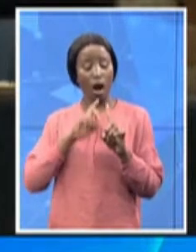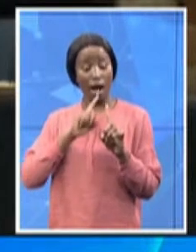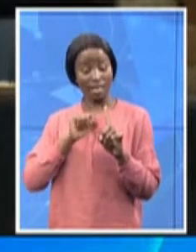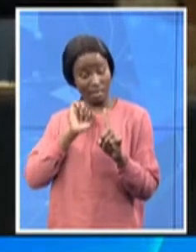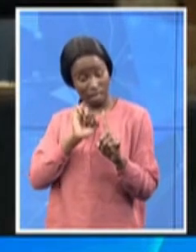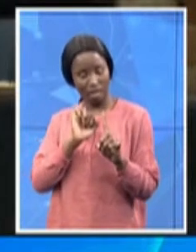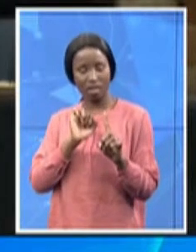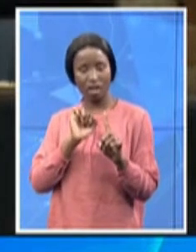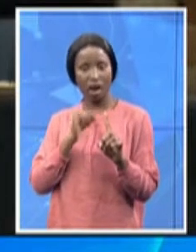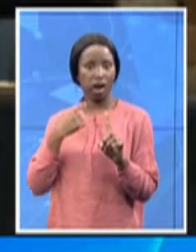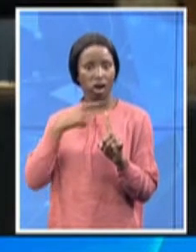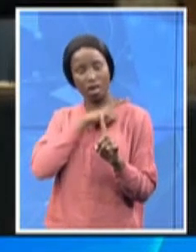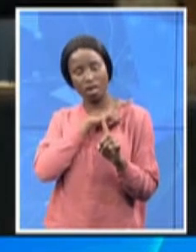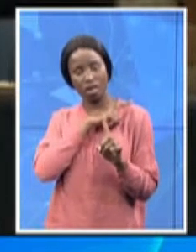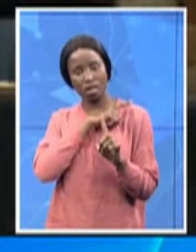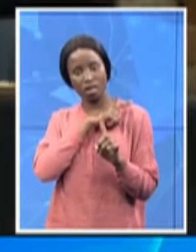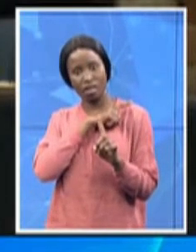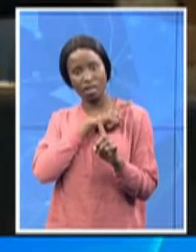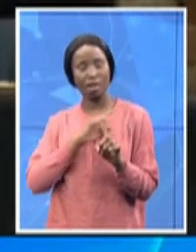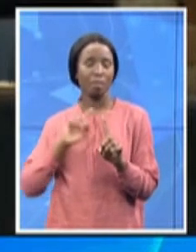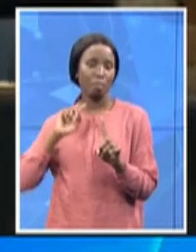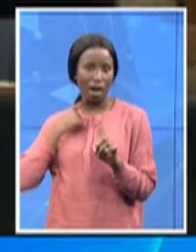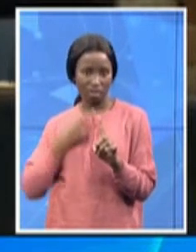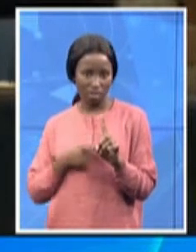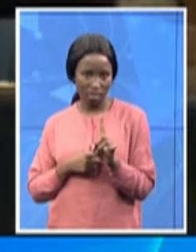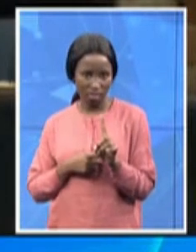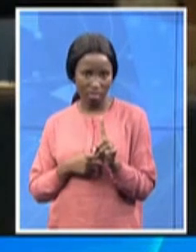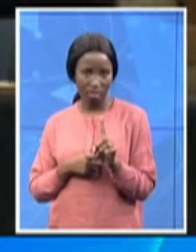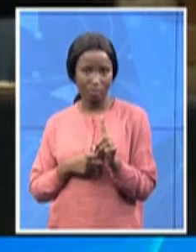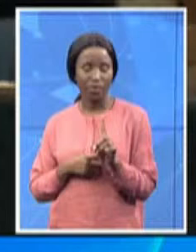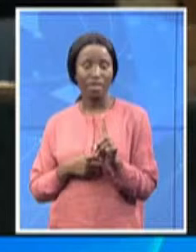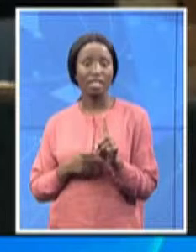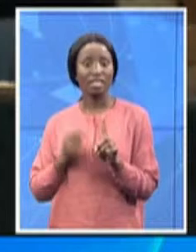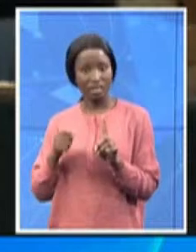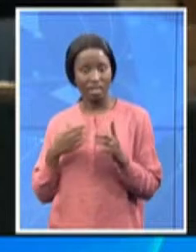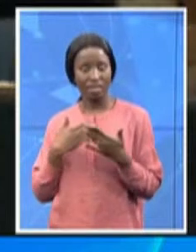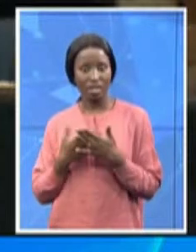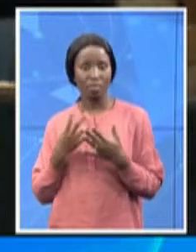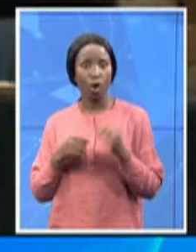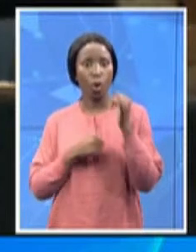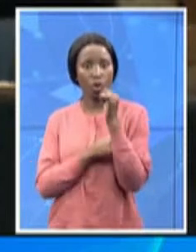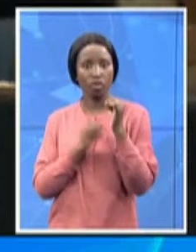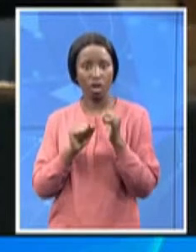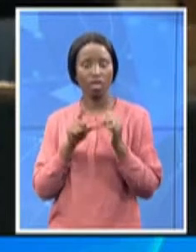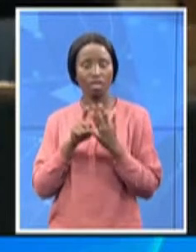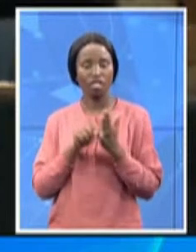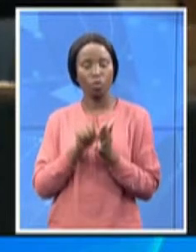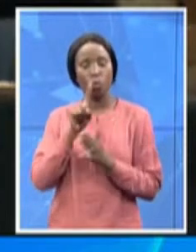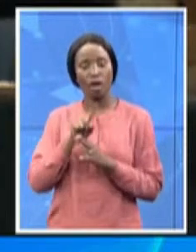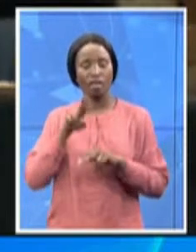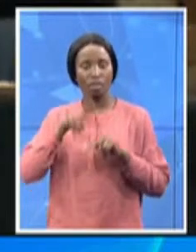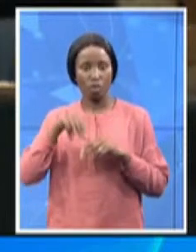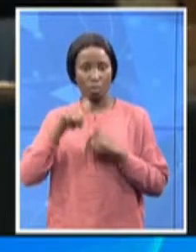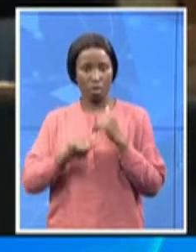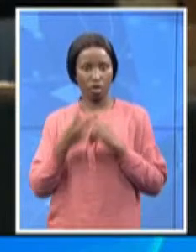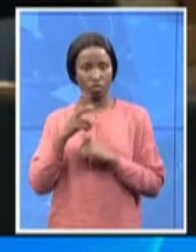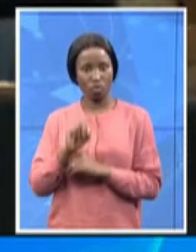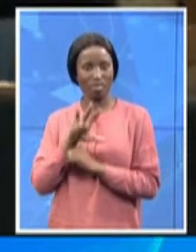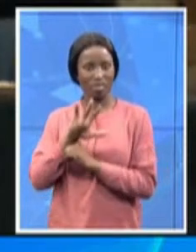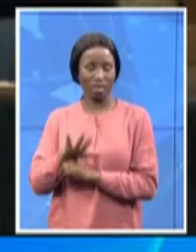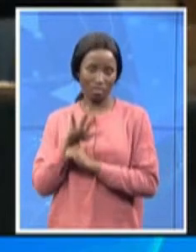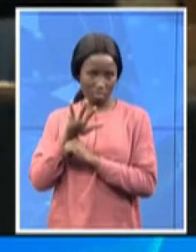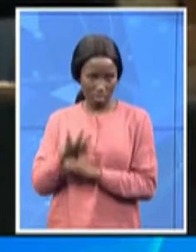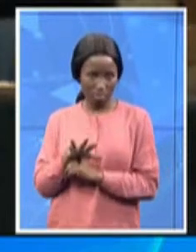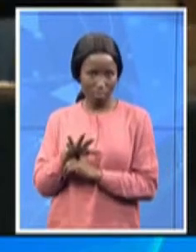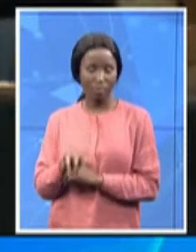his correspondence to my office on 1 February 2019, and even in his subsequent letter to the